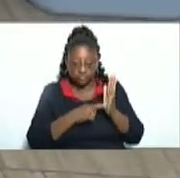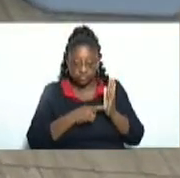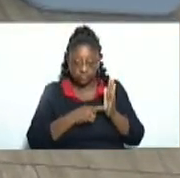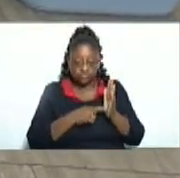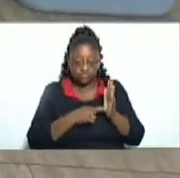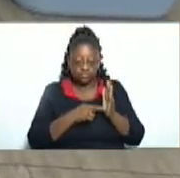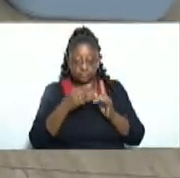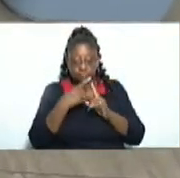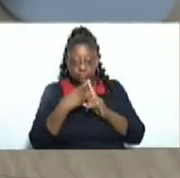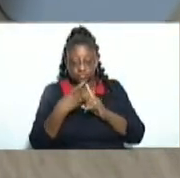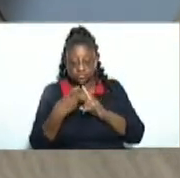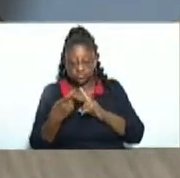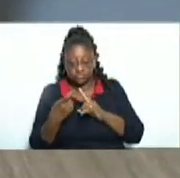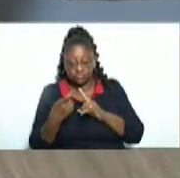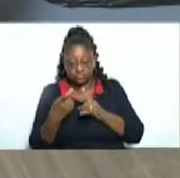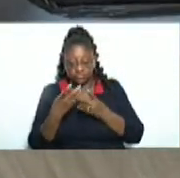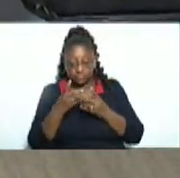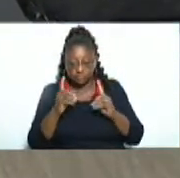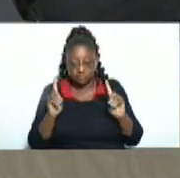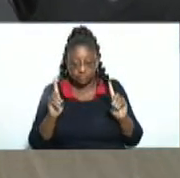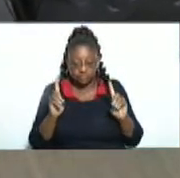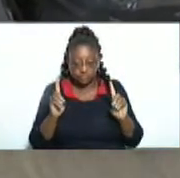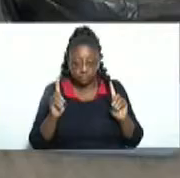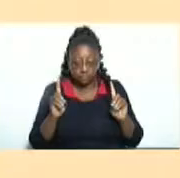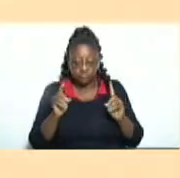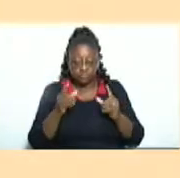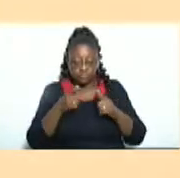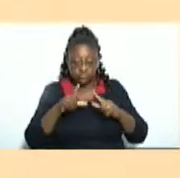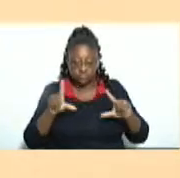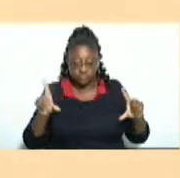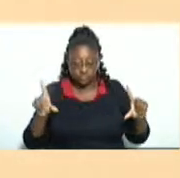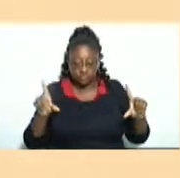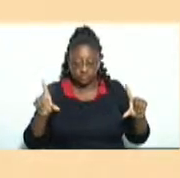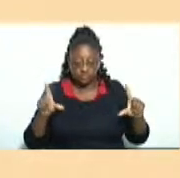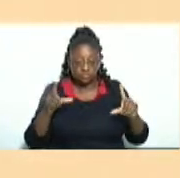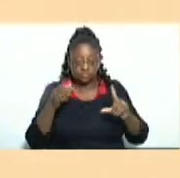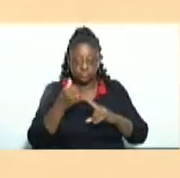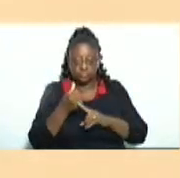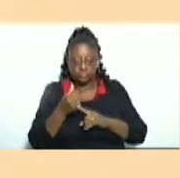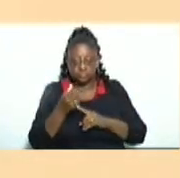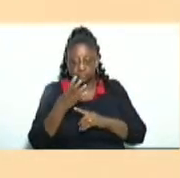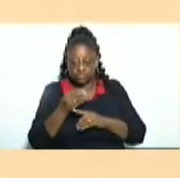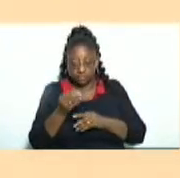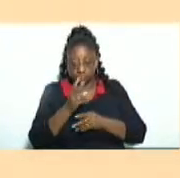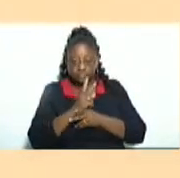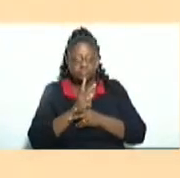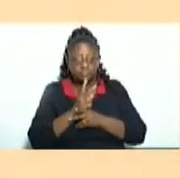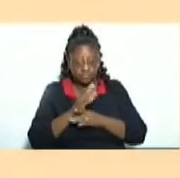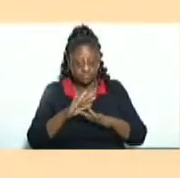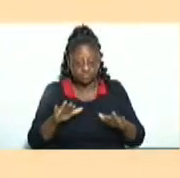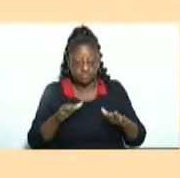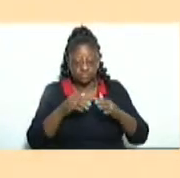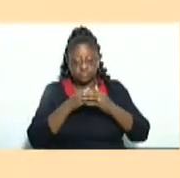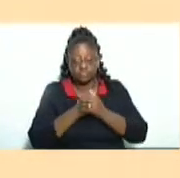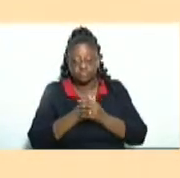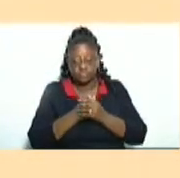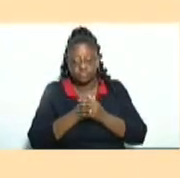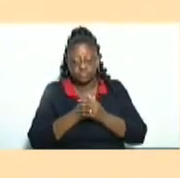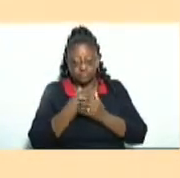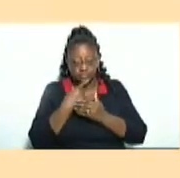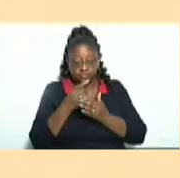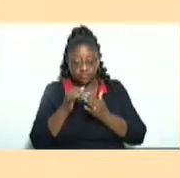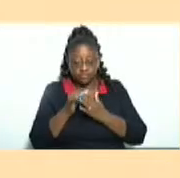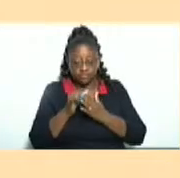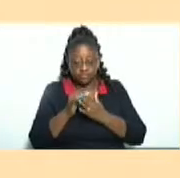requested regarding divorce, legal separation, maintenance, etc. The Domestic and